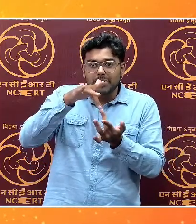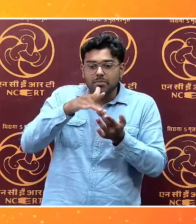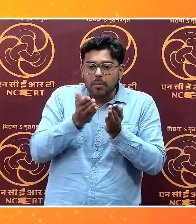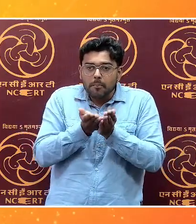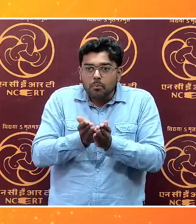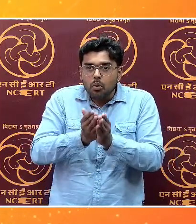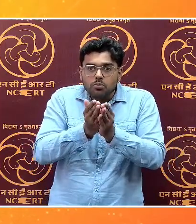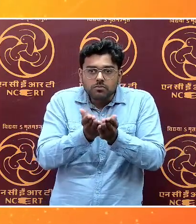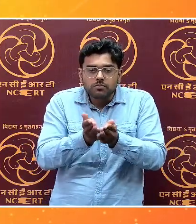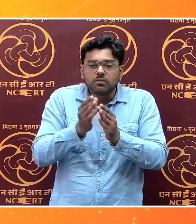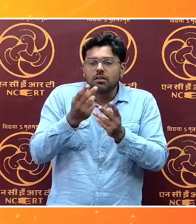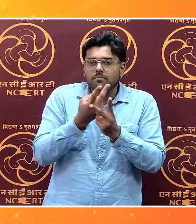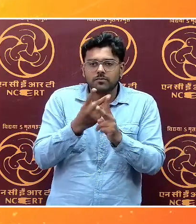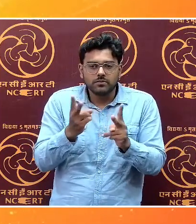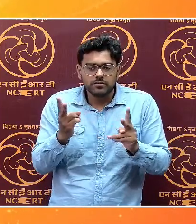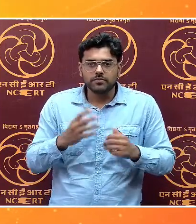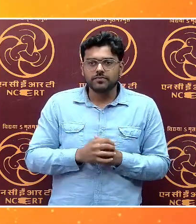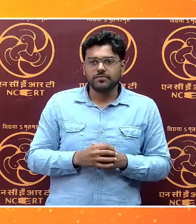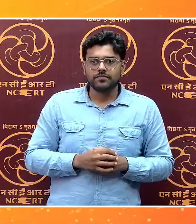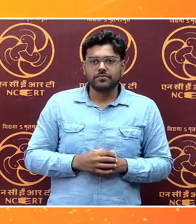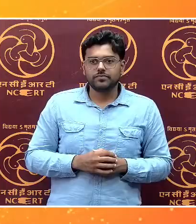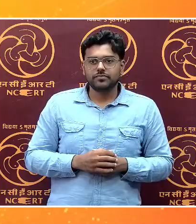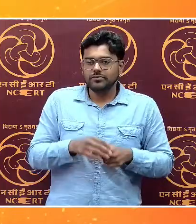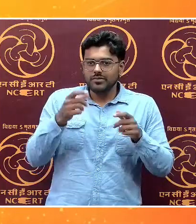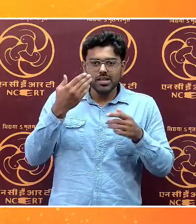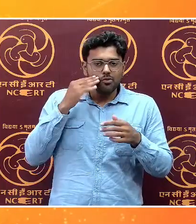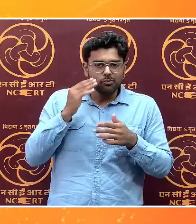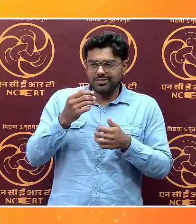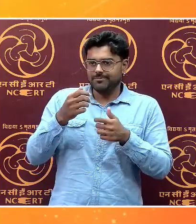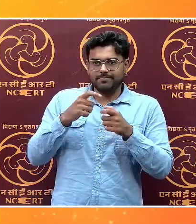So, dear children, after assessing you